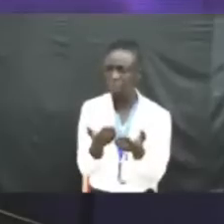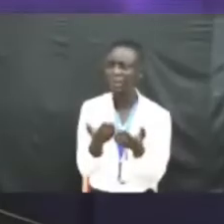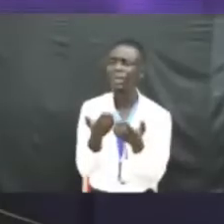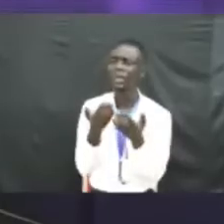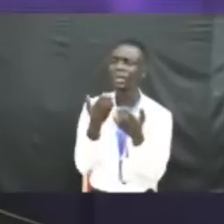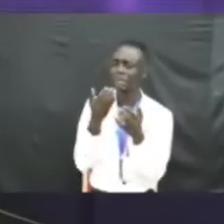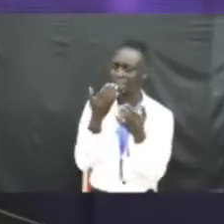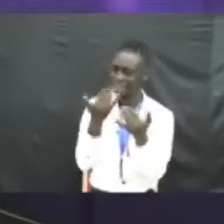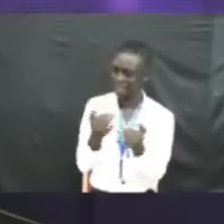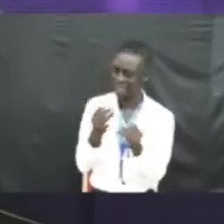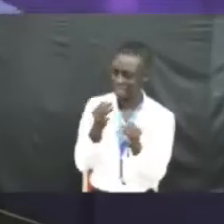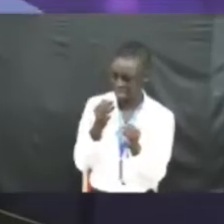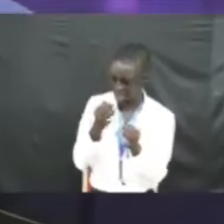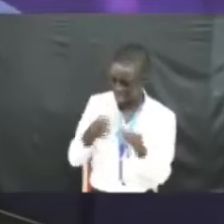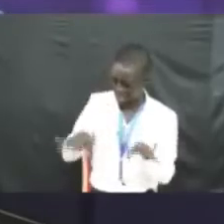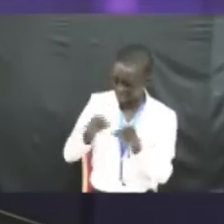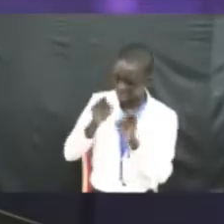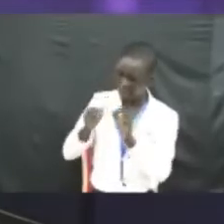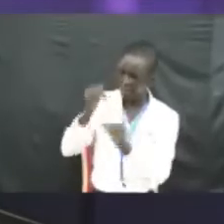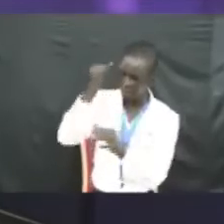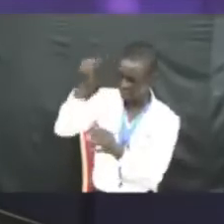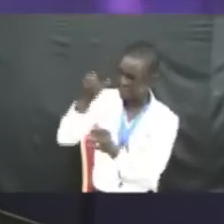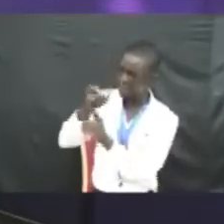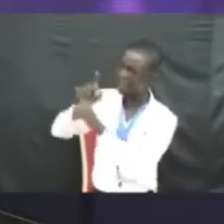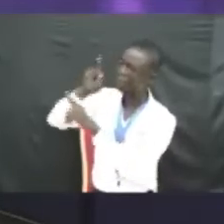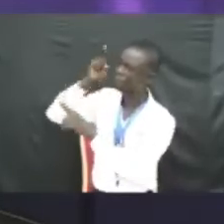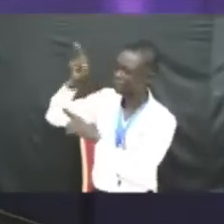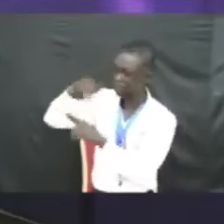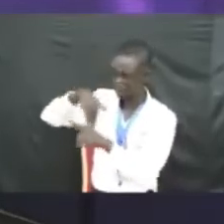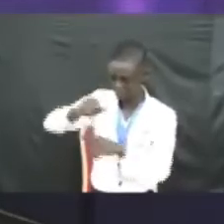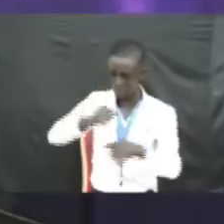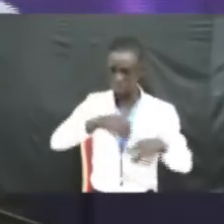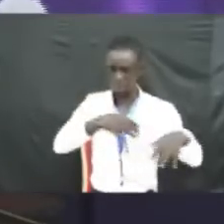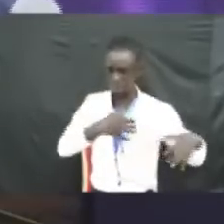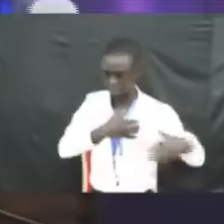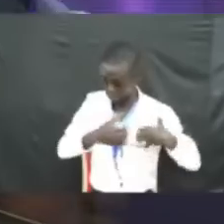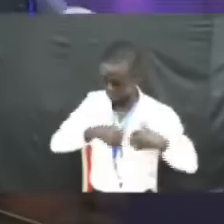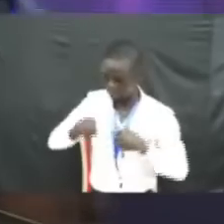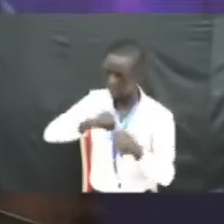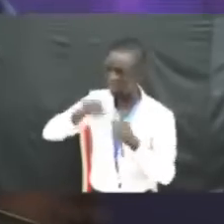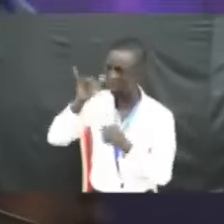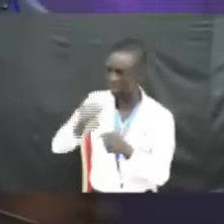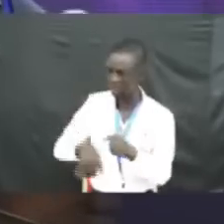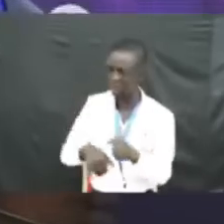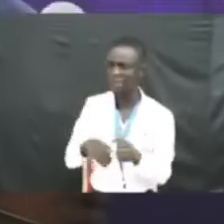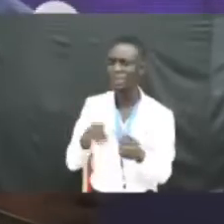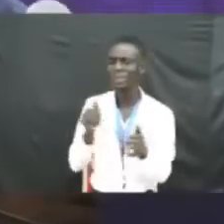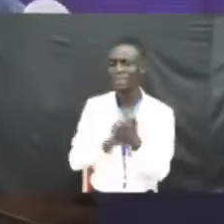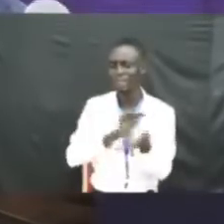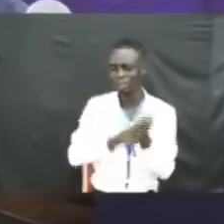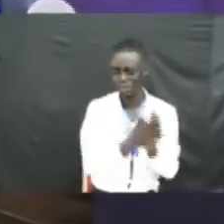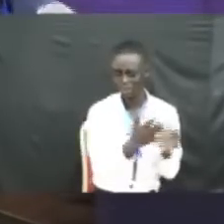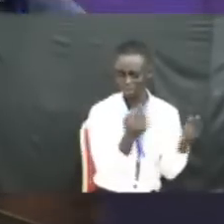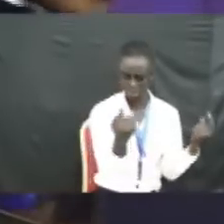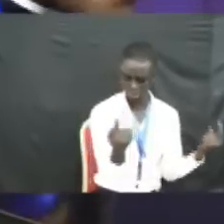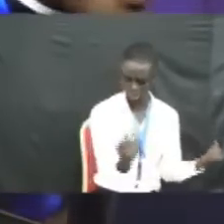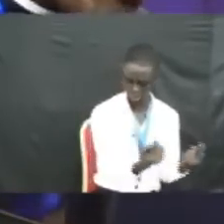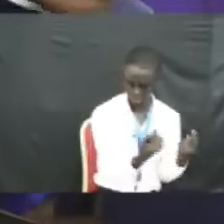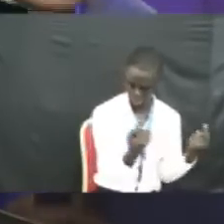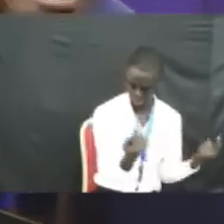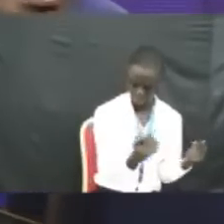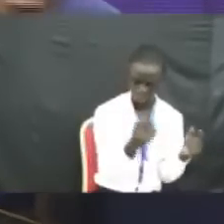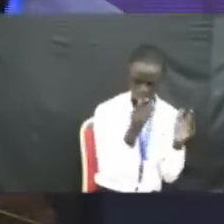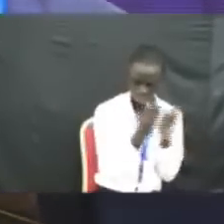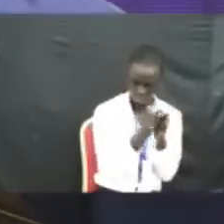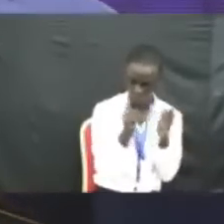those ideas came from you, we resist them because we do not know. And this is a sin before you. and we ask